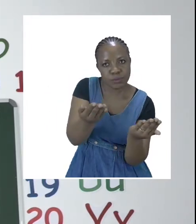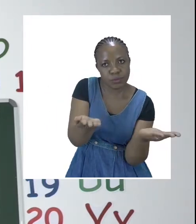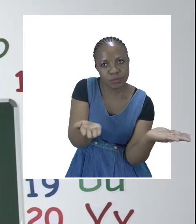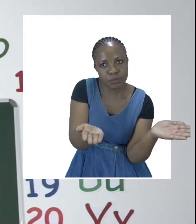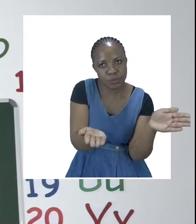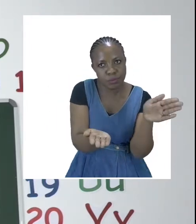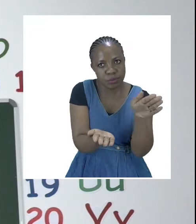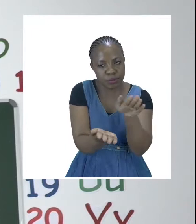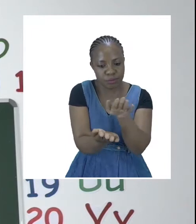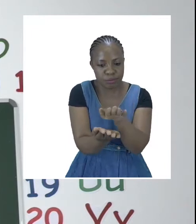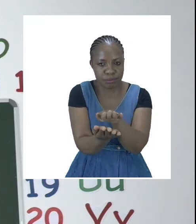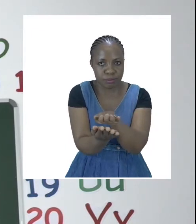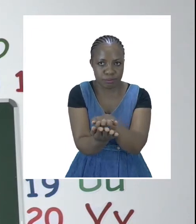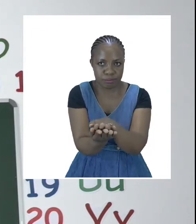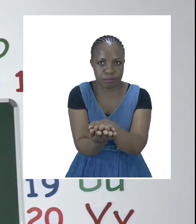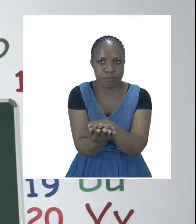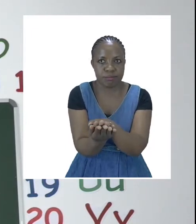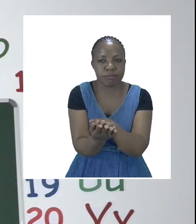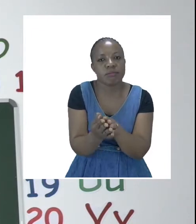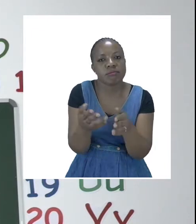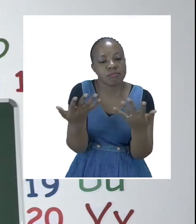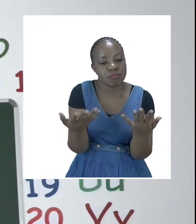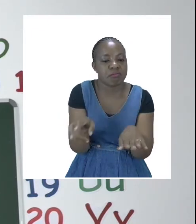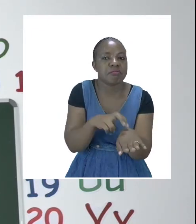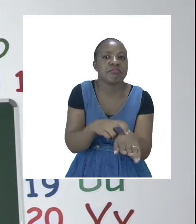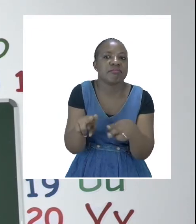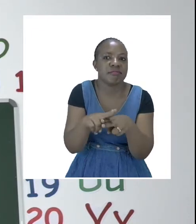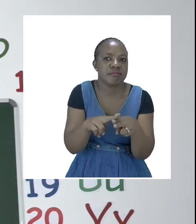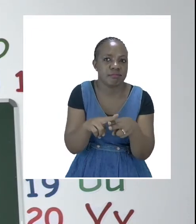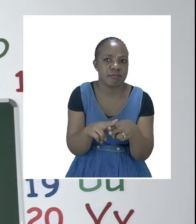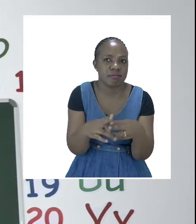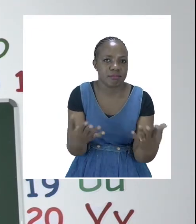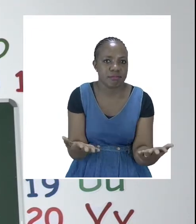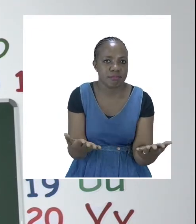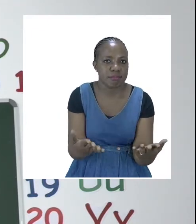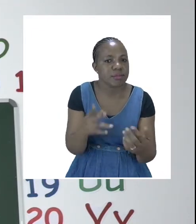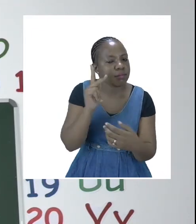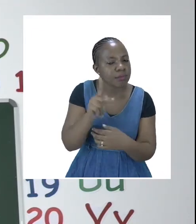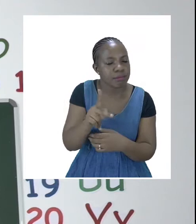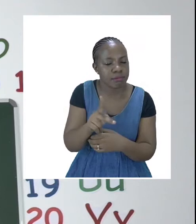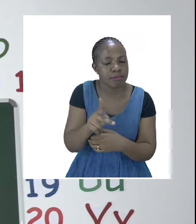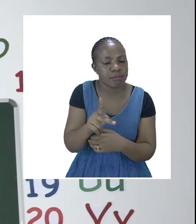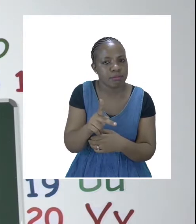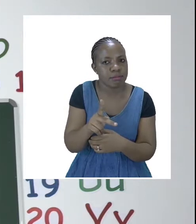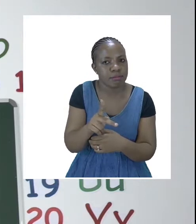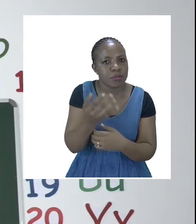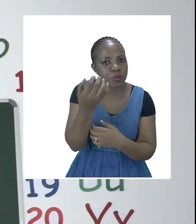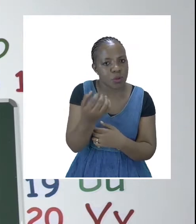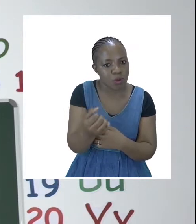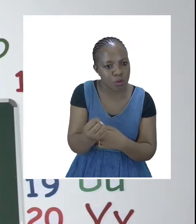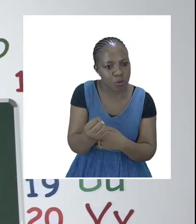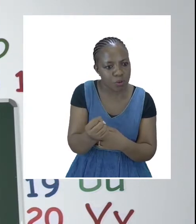it for ready to use. But there is more. We are also available on